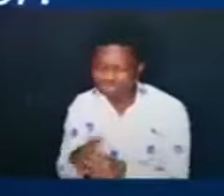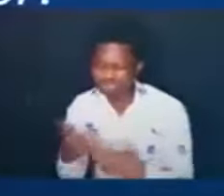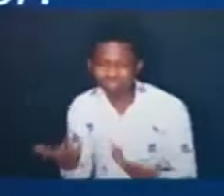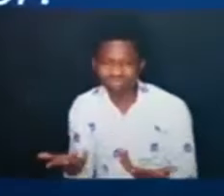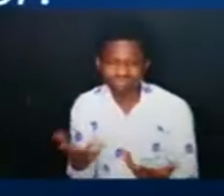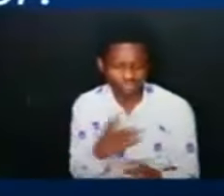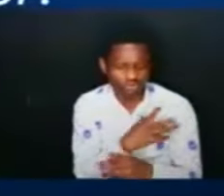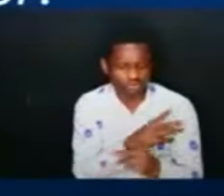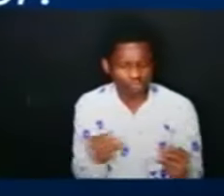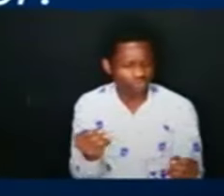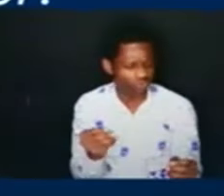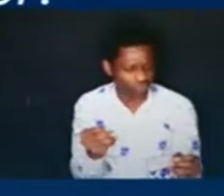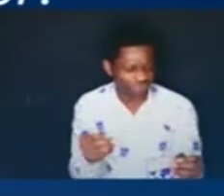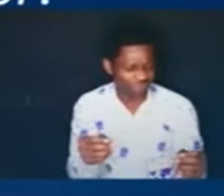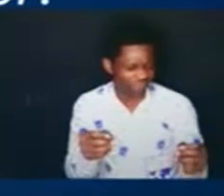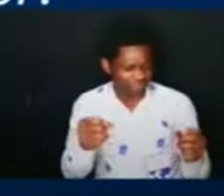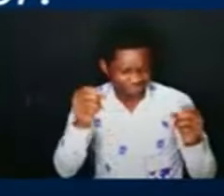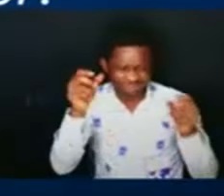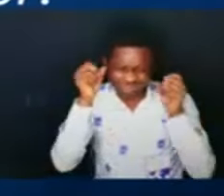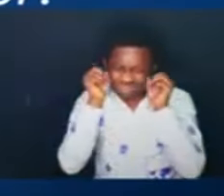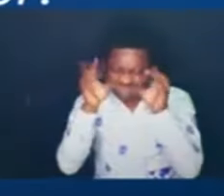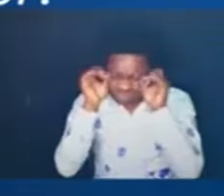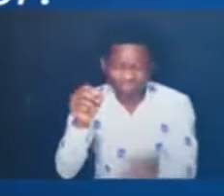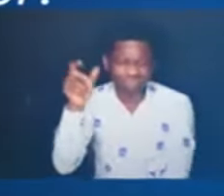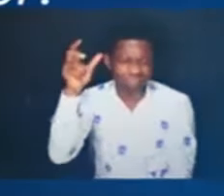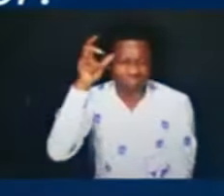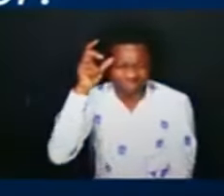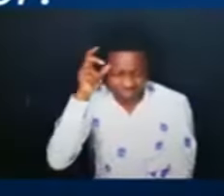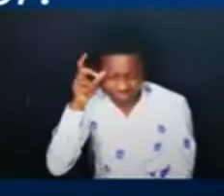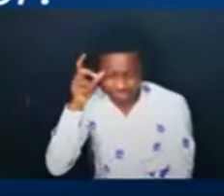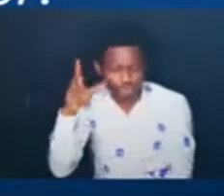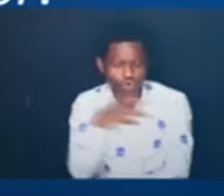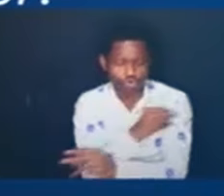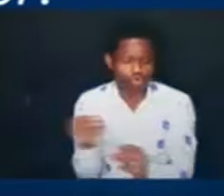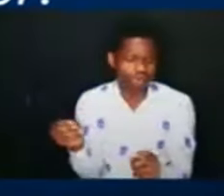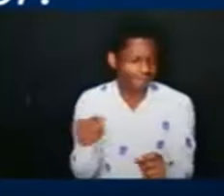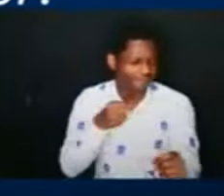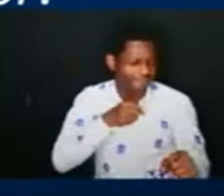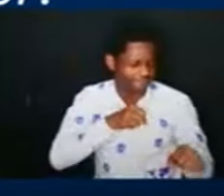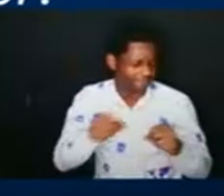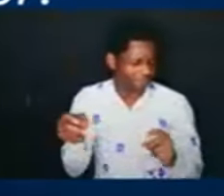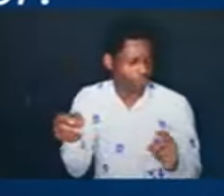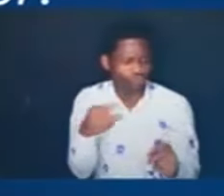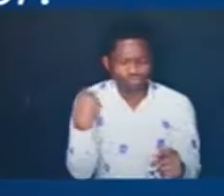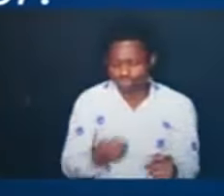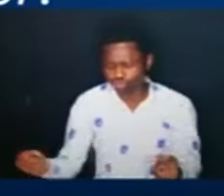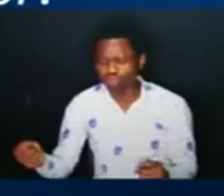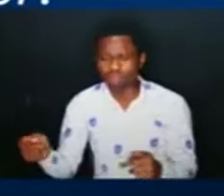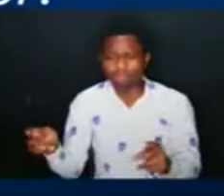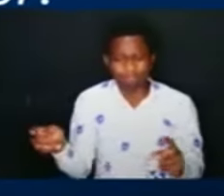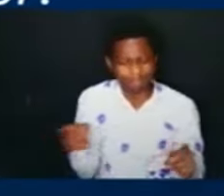No enchantment. No weapon fashioned against